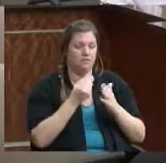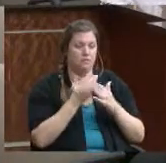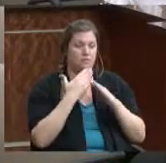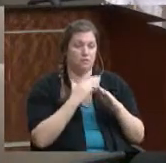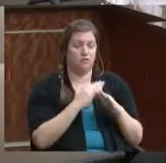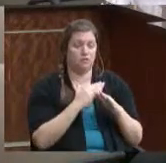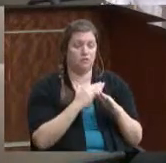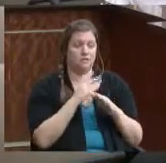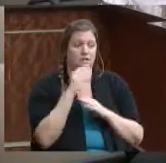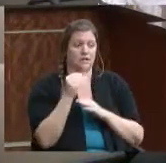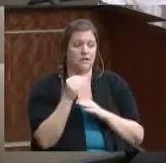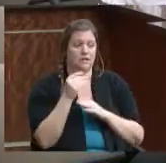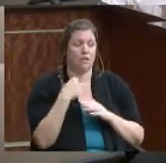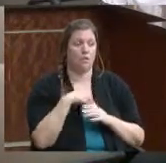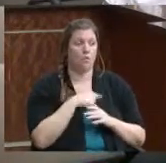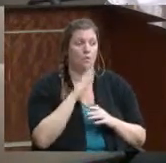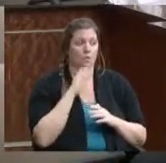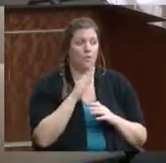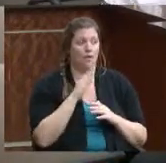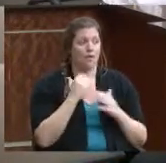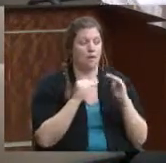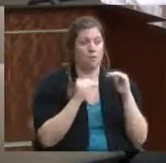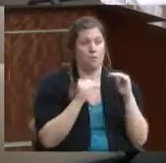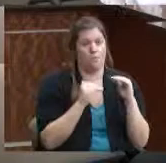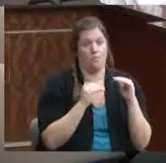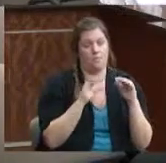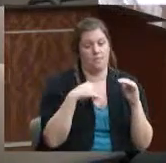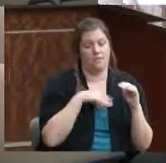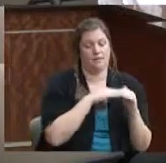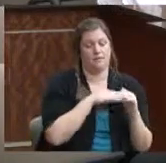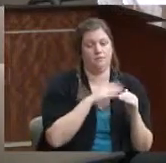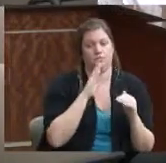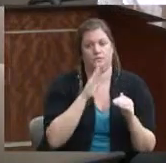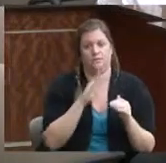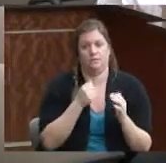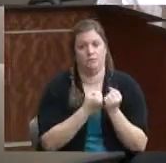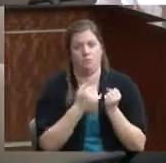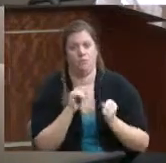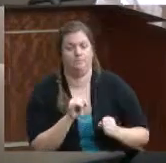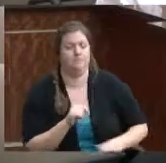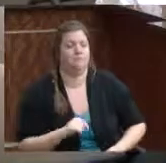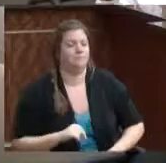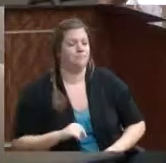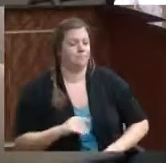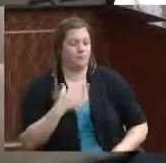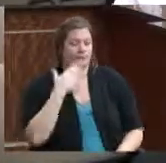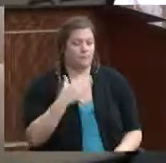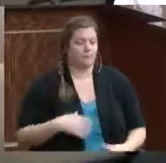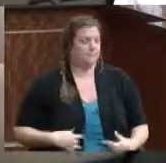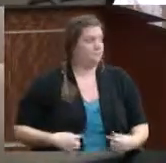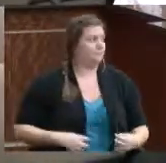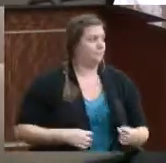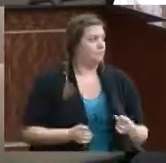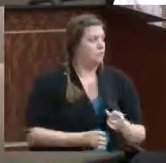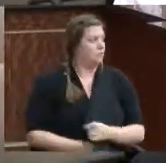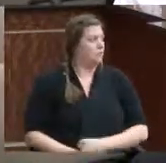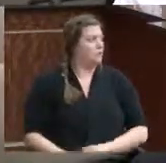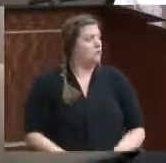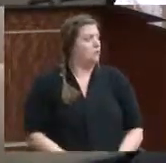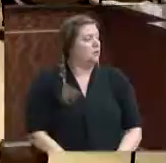protections. And we would certainly hope that this council would support it. Thank you. Thank you, Mr.